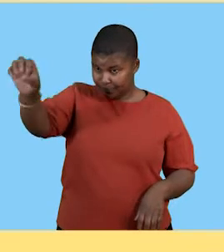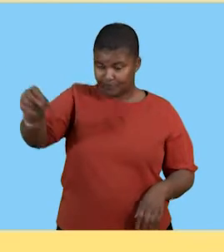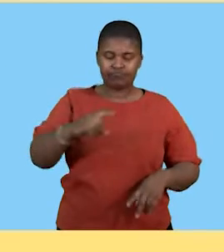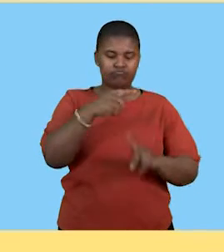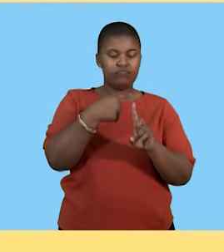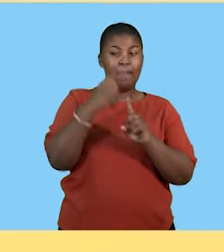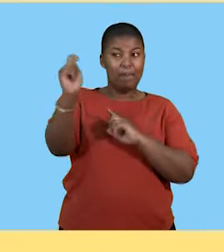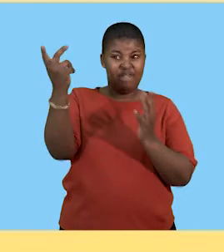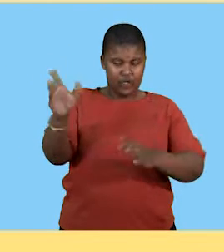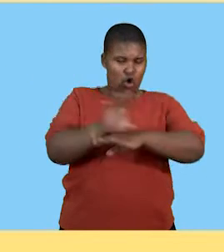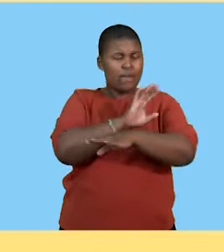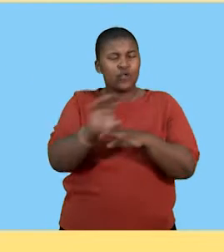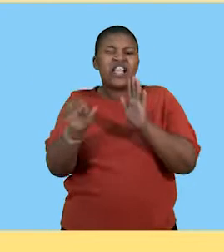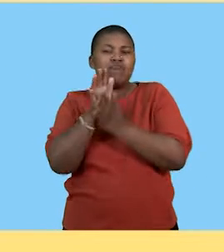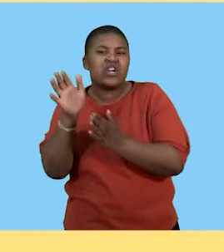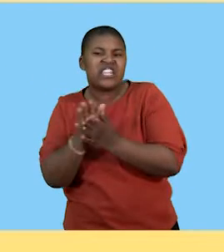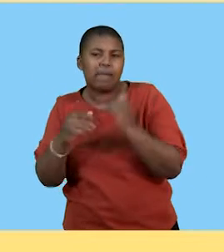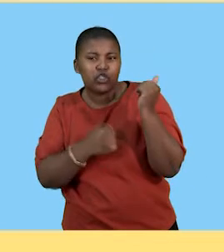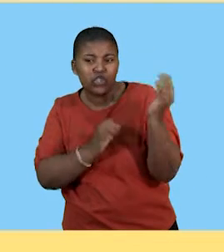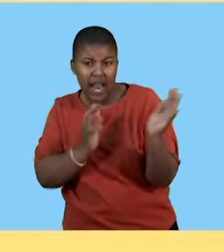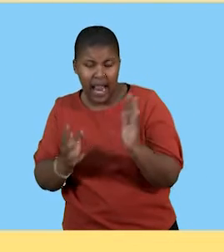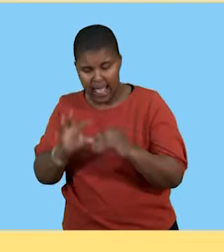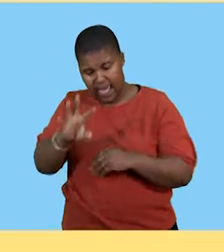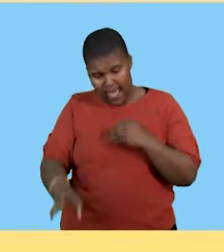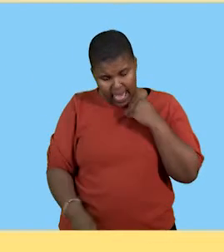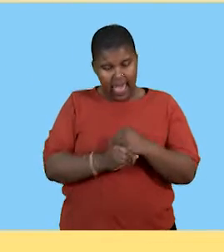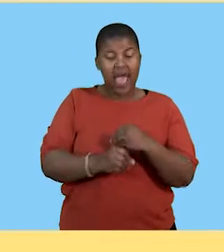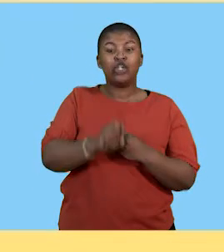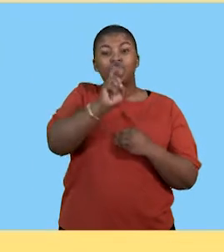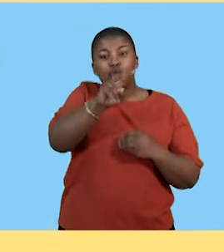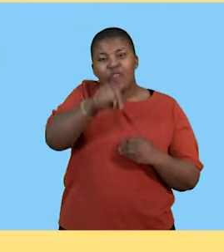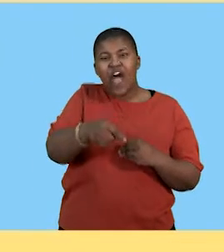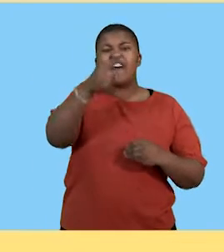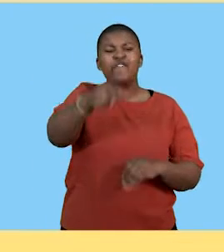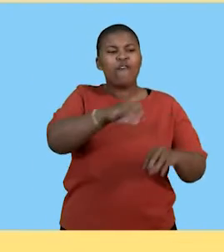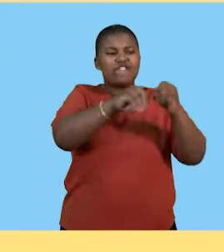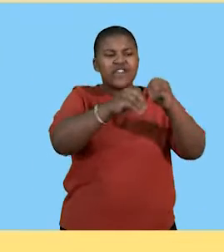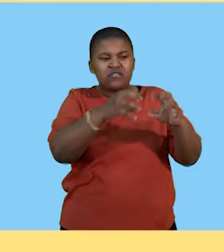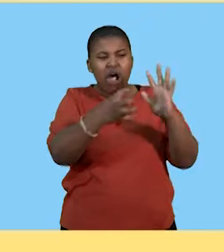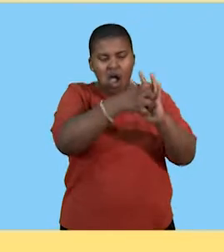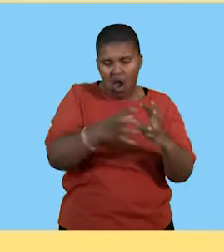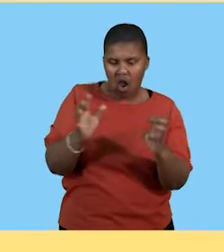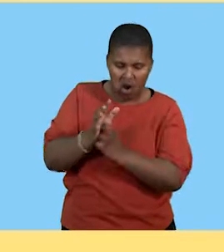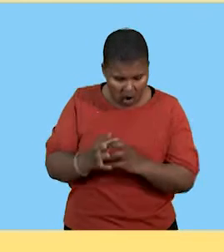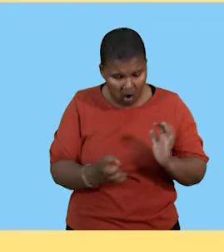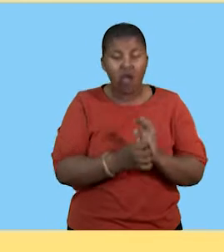28,000 that we have paid, plus the 2,000 for the installation. That is how we get this